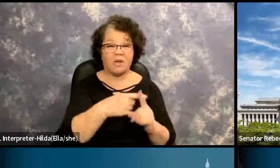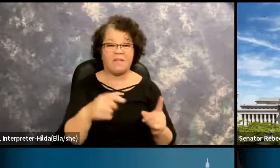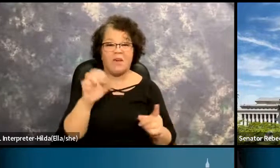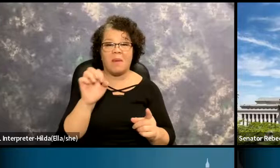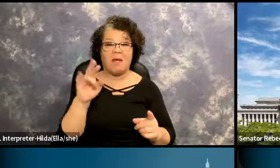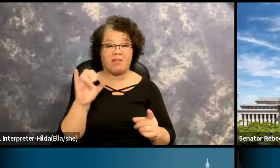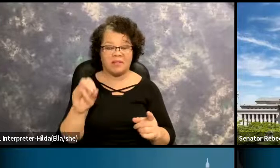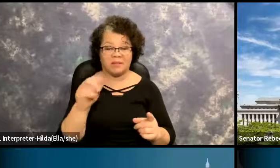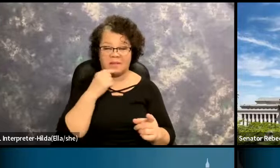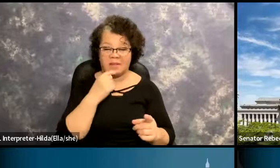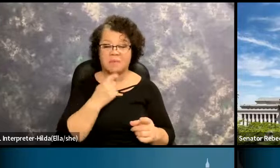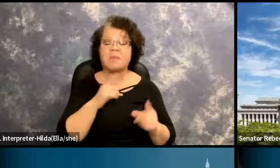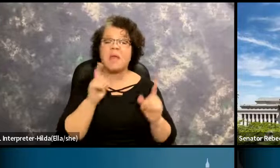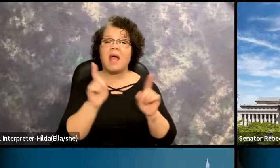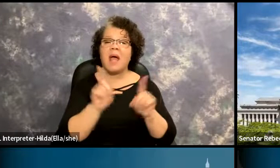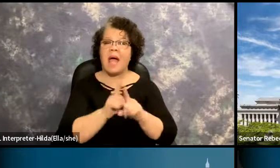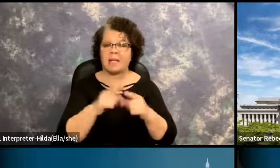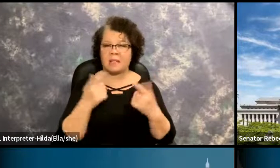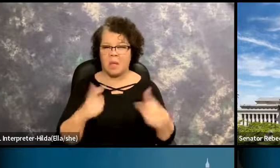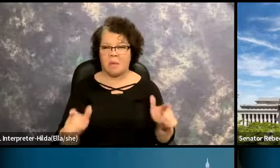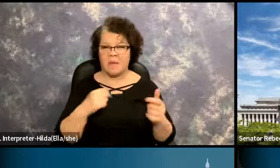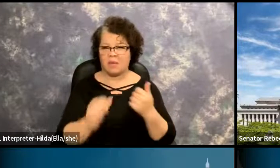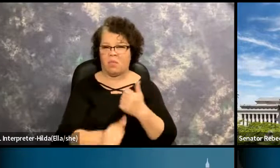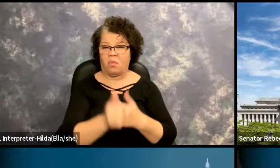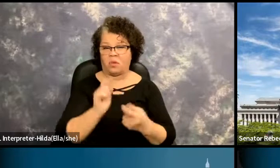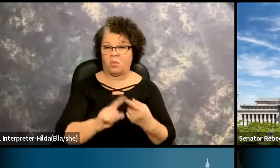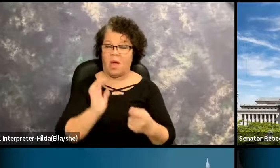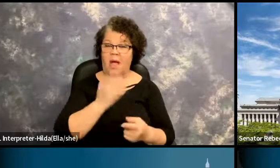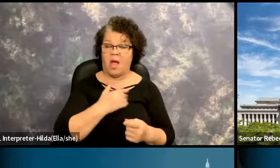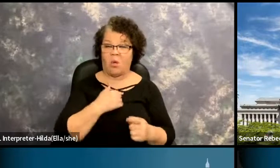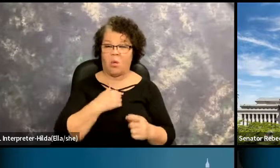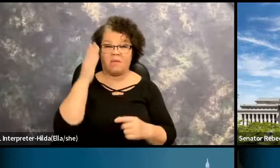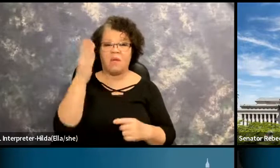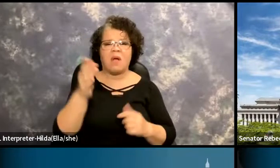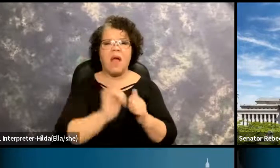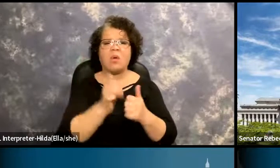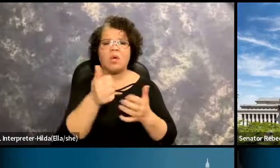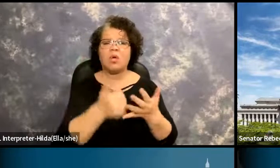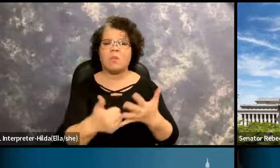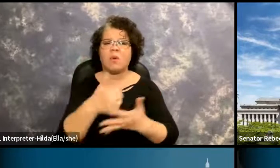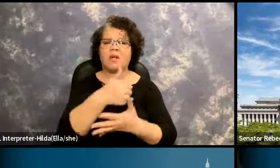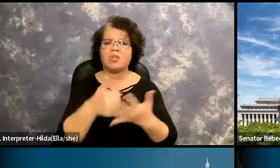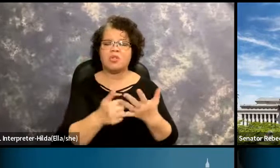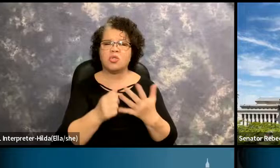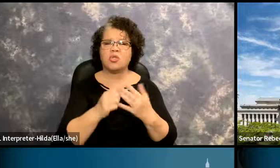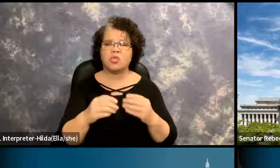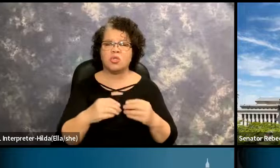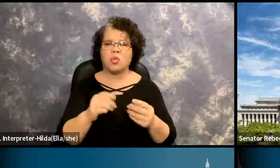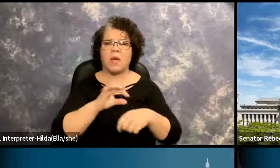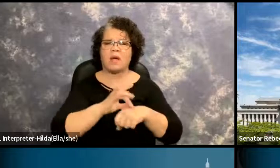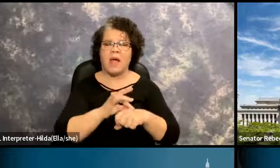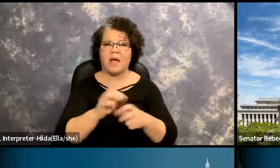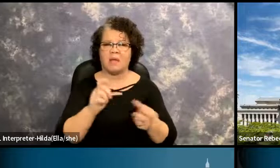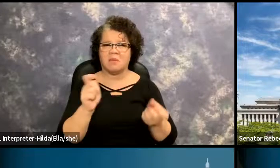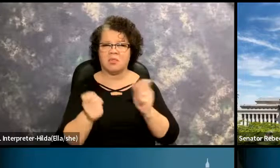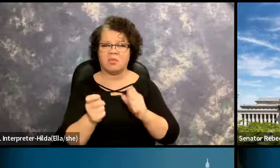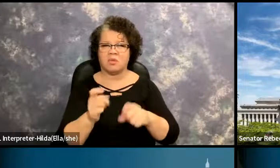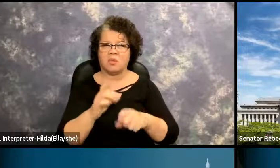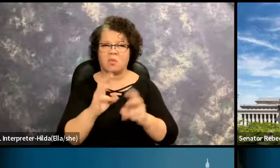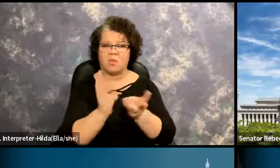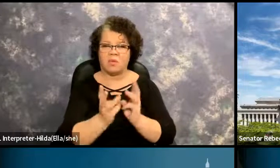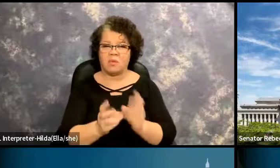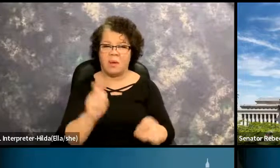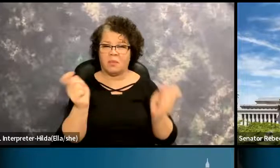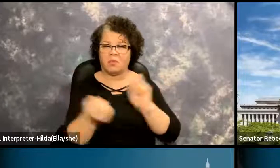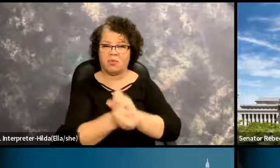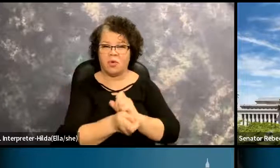asked, as the biggest threat to our future, how are you prioritizing addressing climate change and advancing environmental justice?